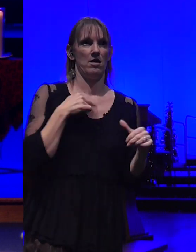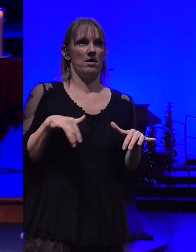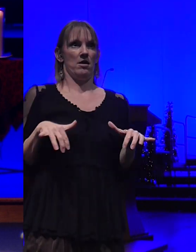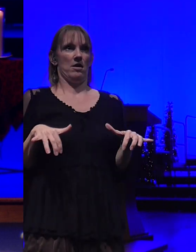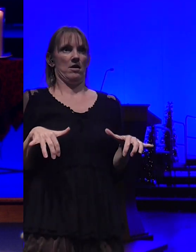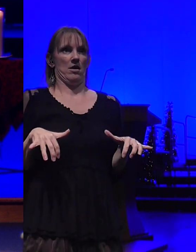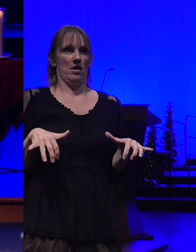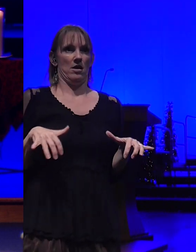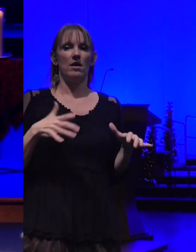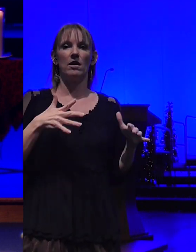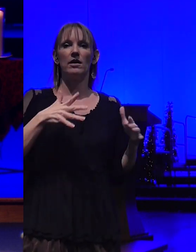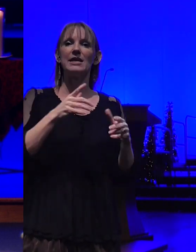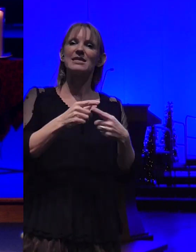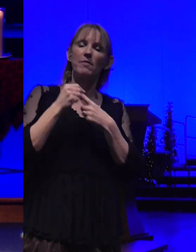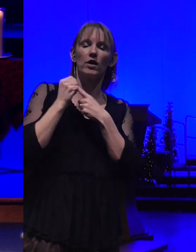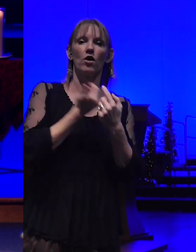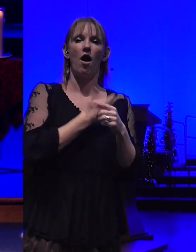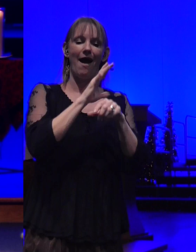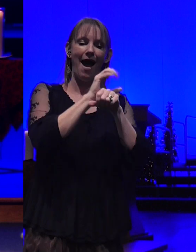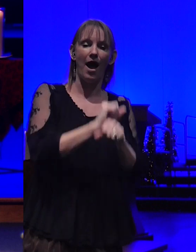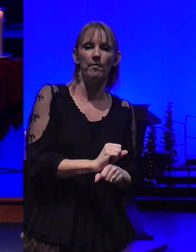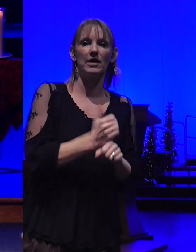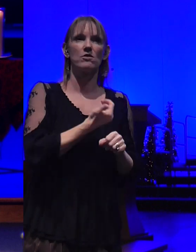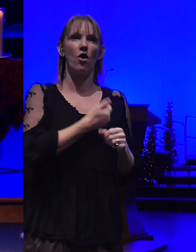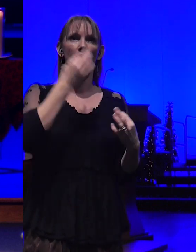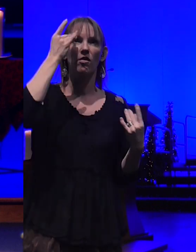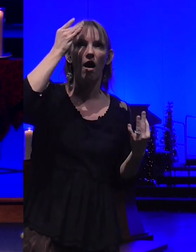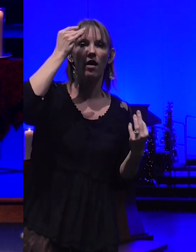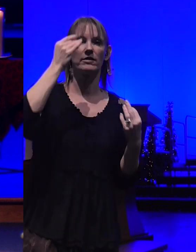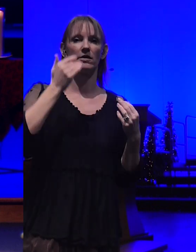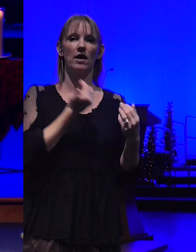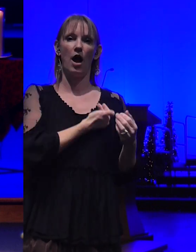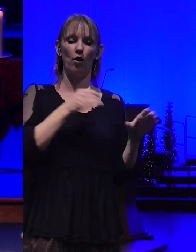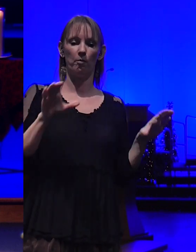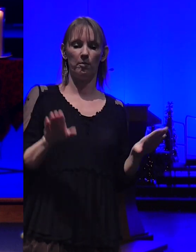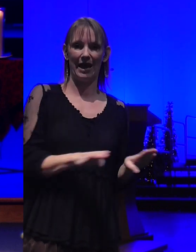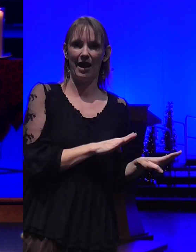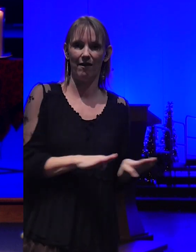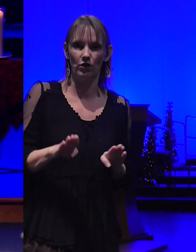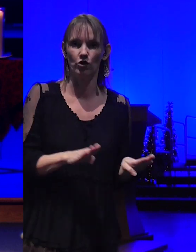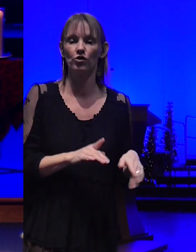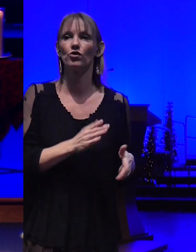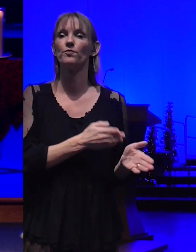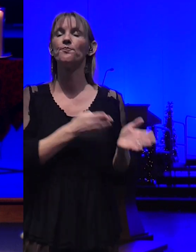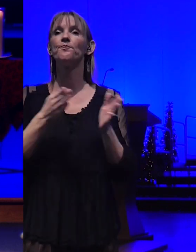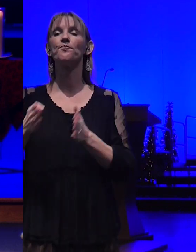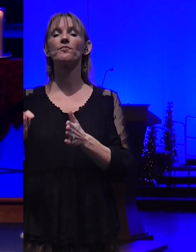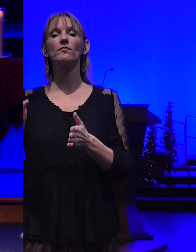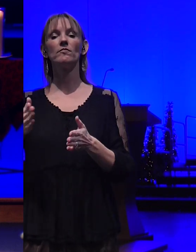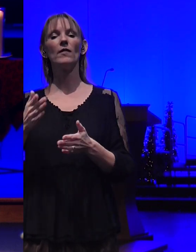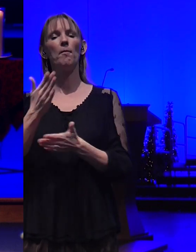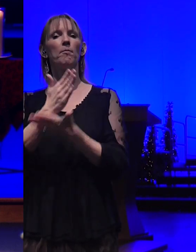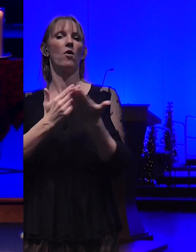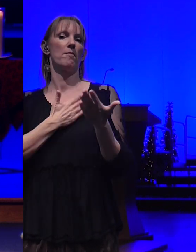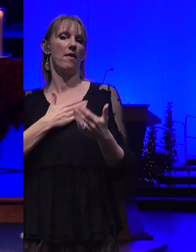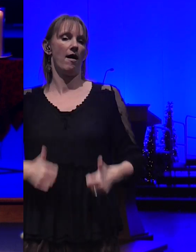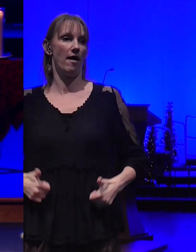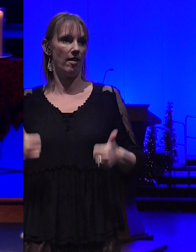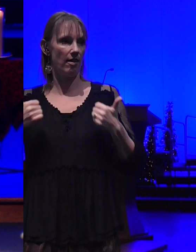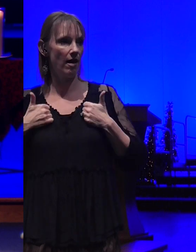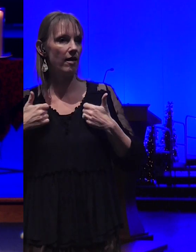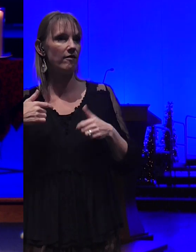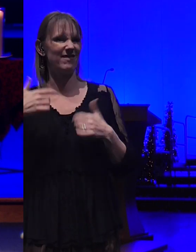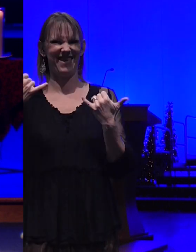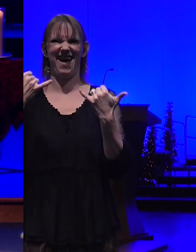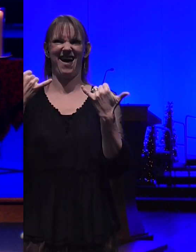is, especially our habits of thought and behavior. In this chapter in my life,